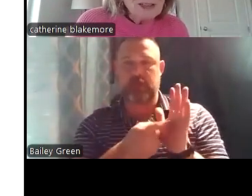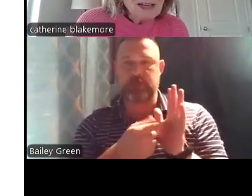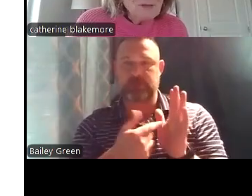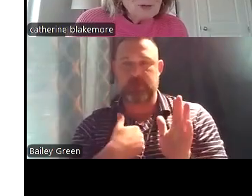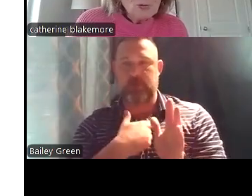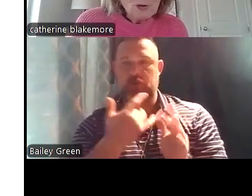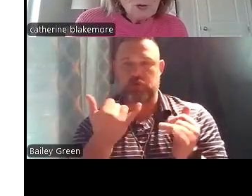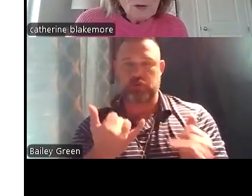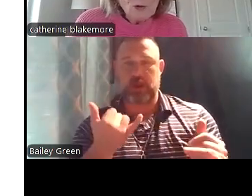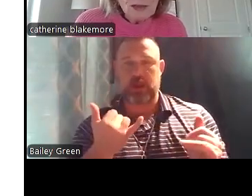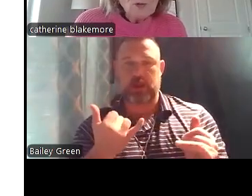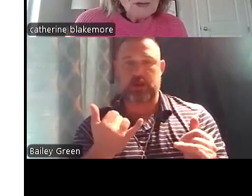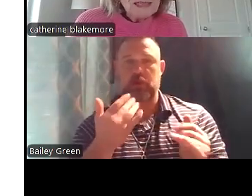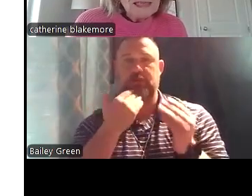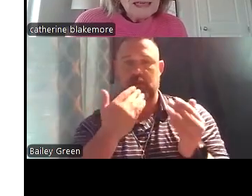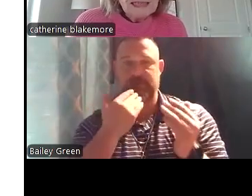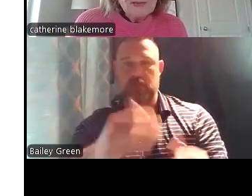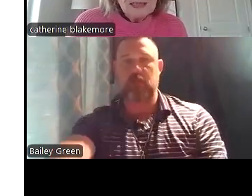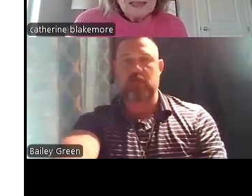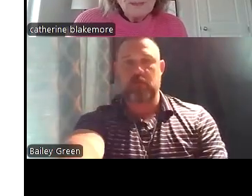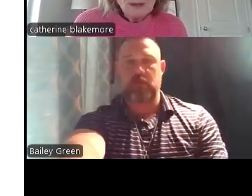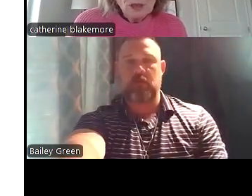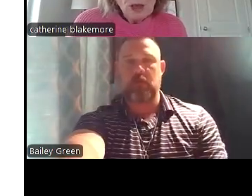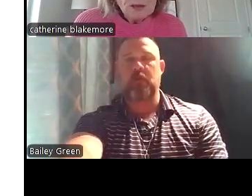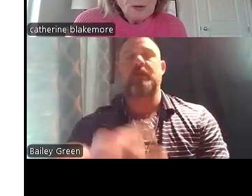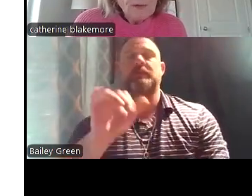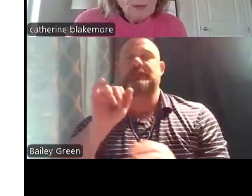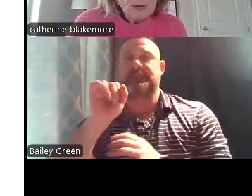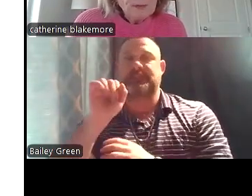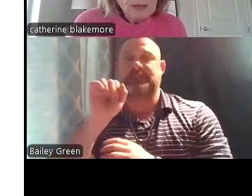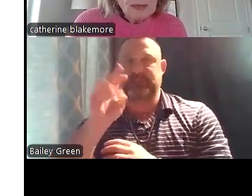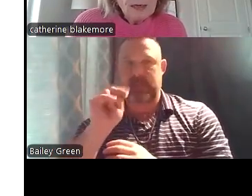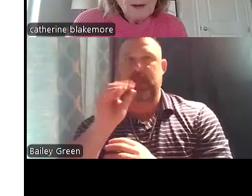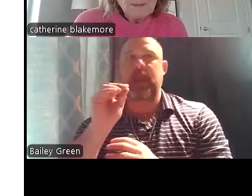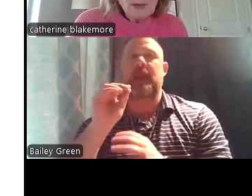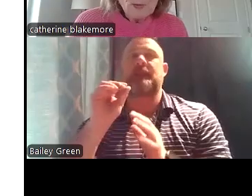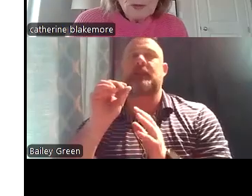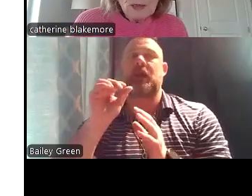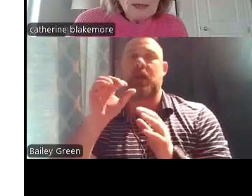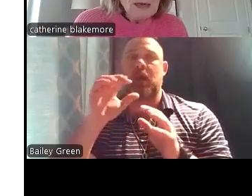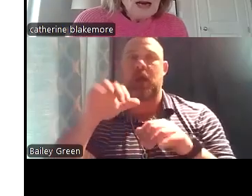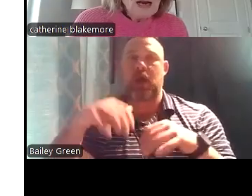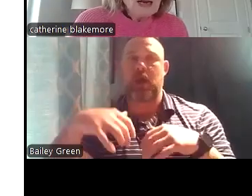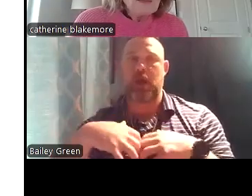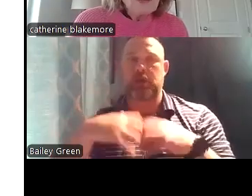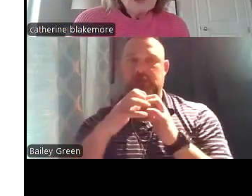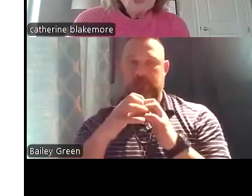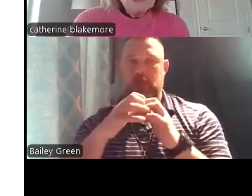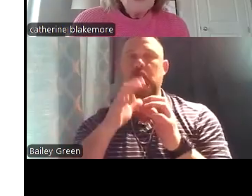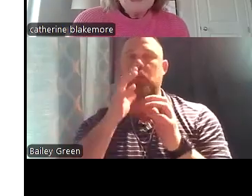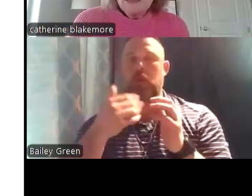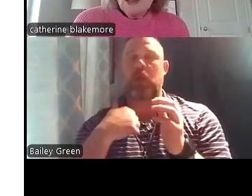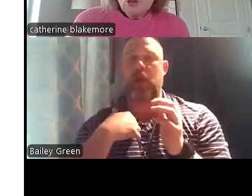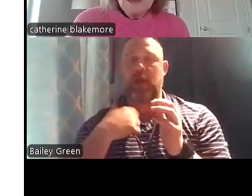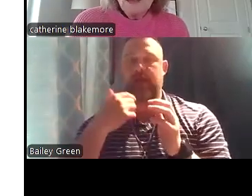earlier today, for which we're grateful. That's from the Senate, and the Assembly will also have an appointment authority. And then there's